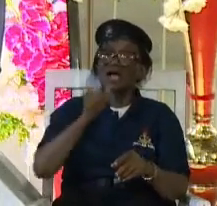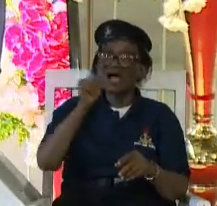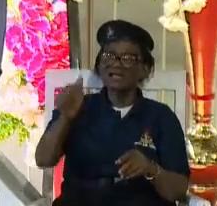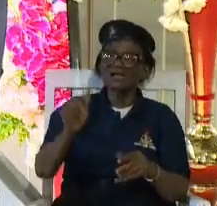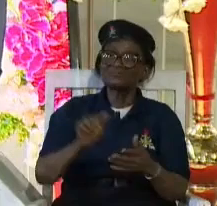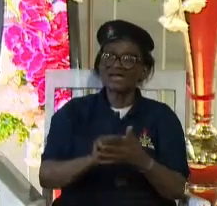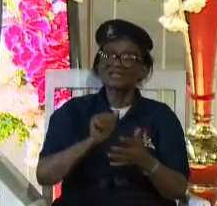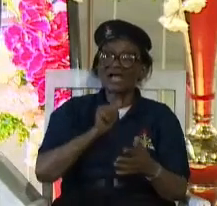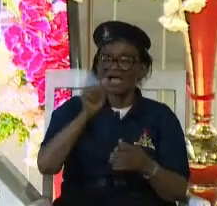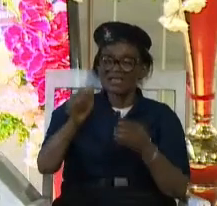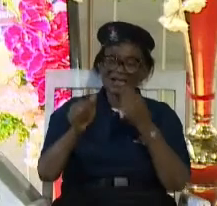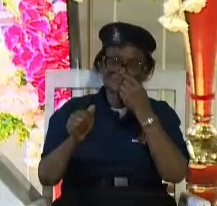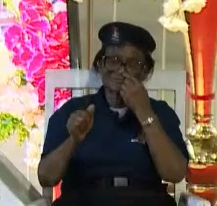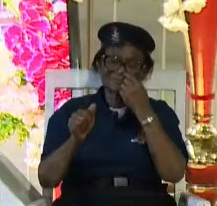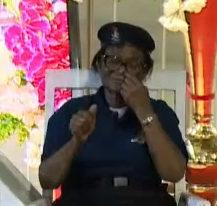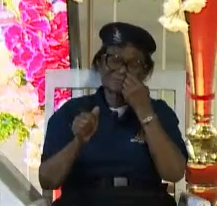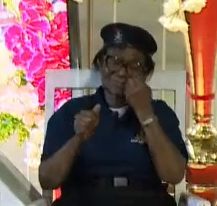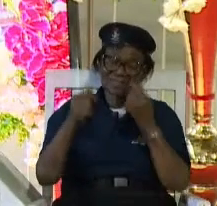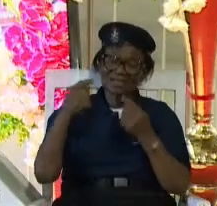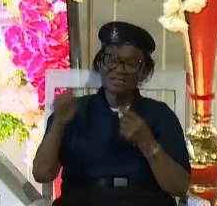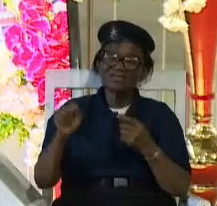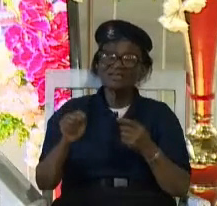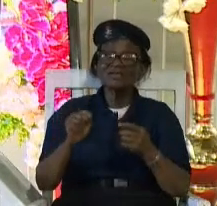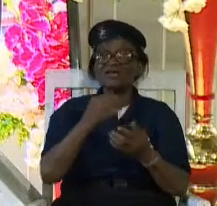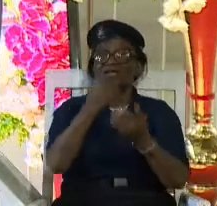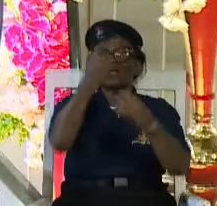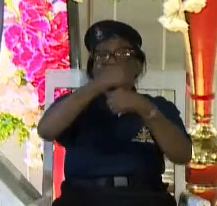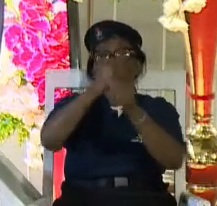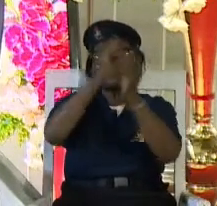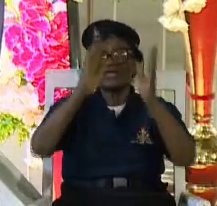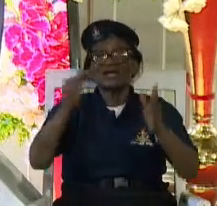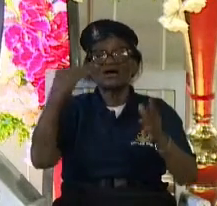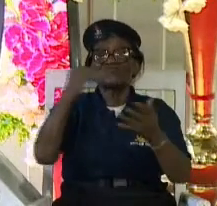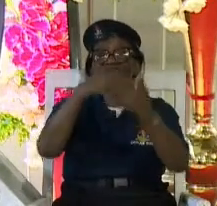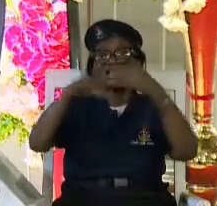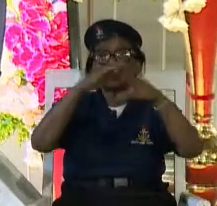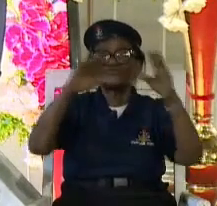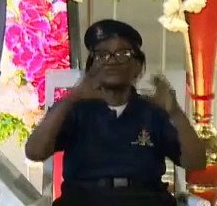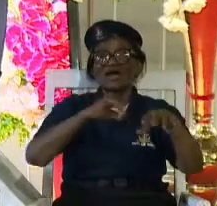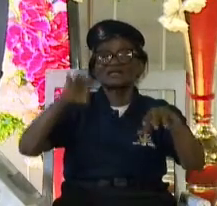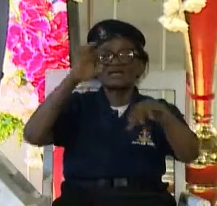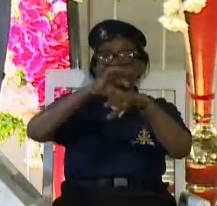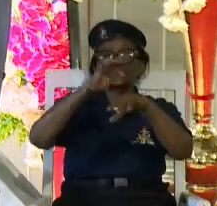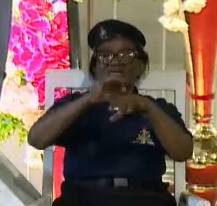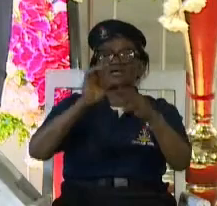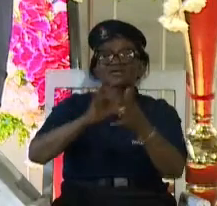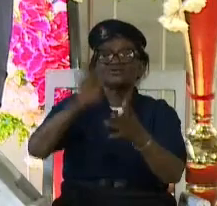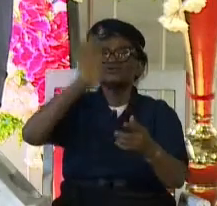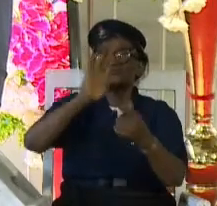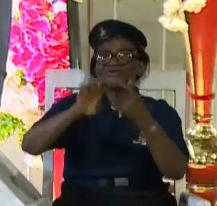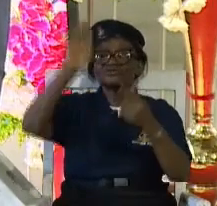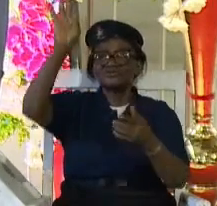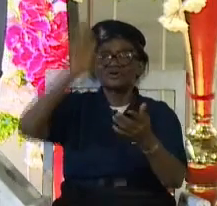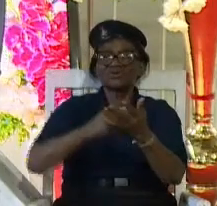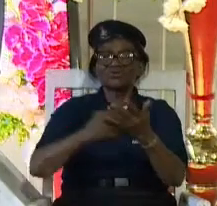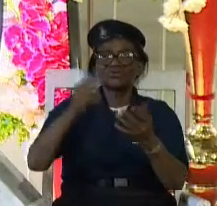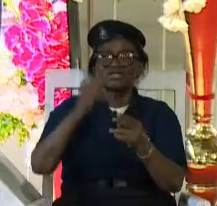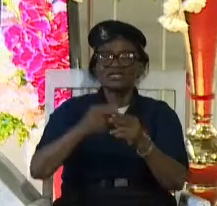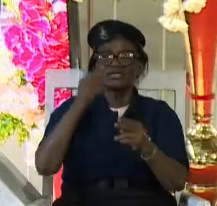am, the maker of heaven and the earth. Glory be to your holy name.